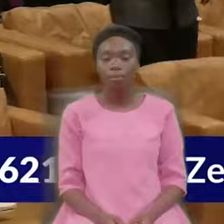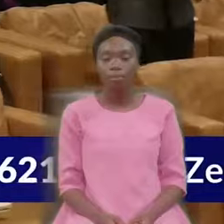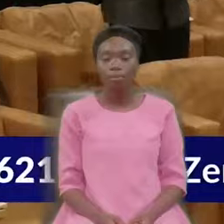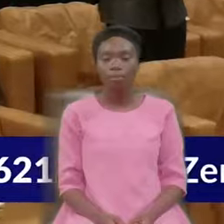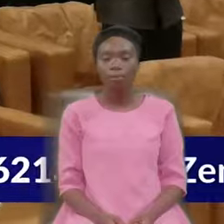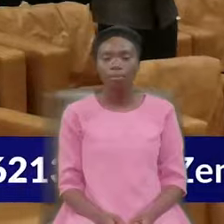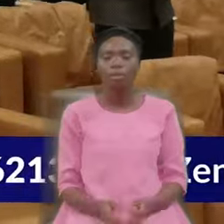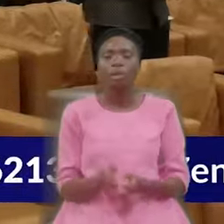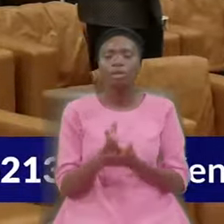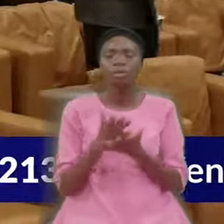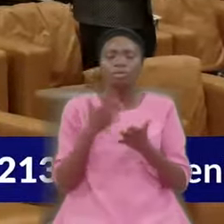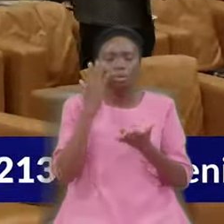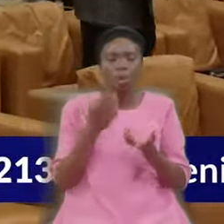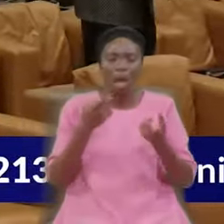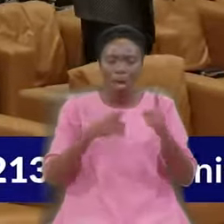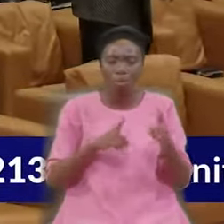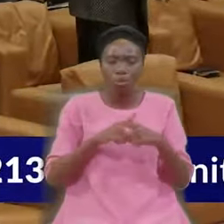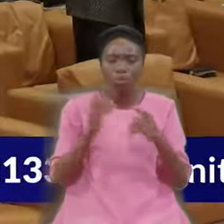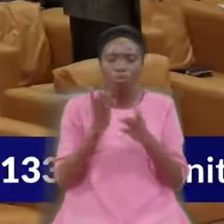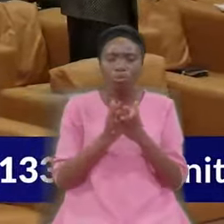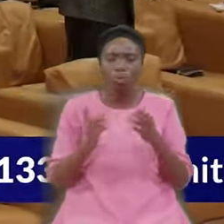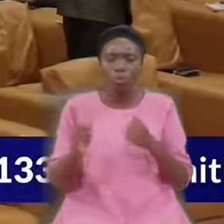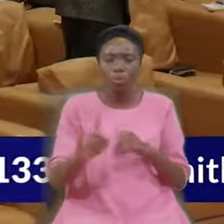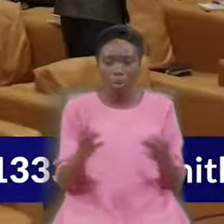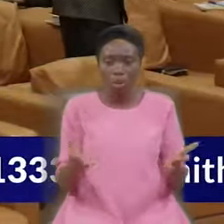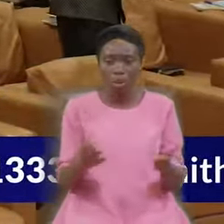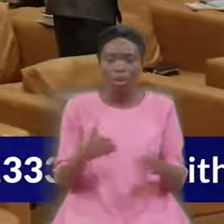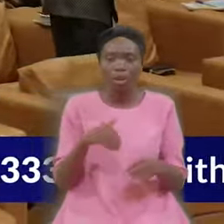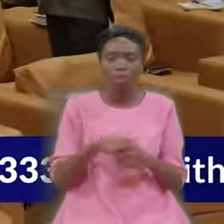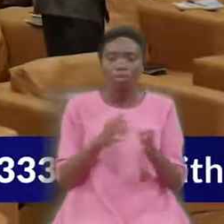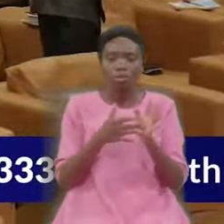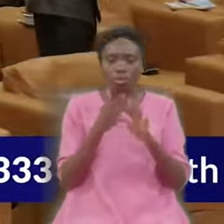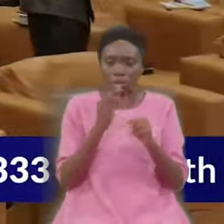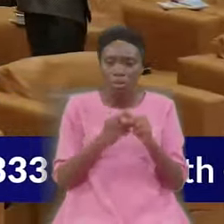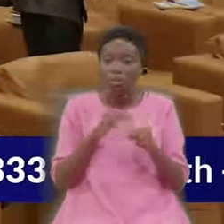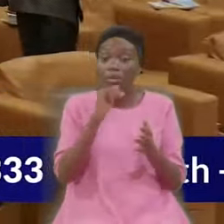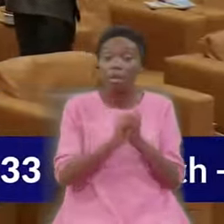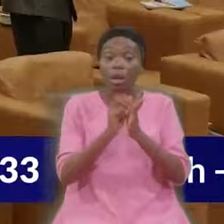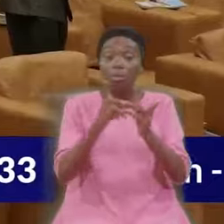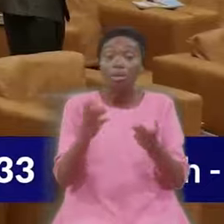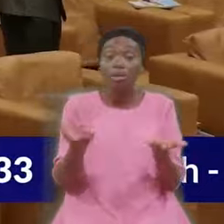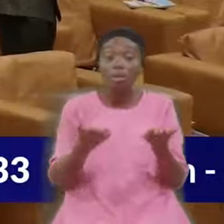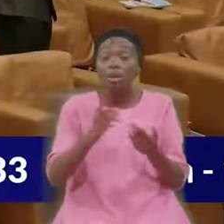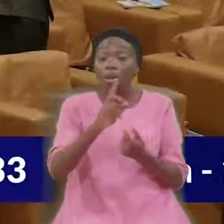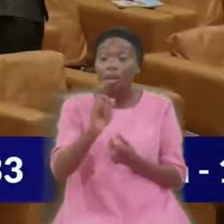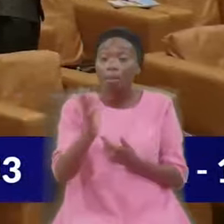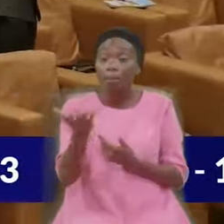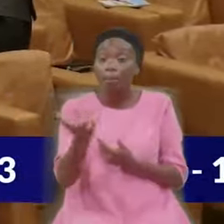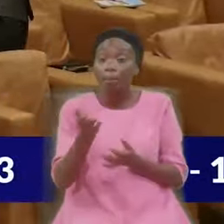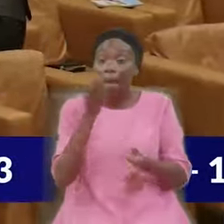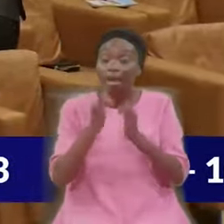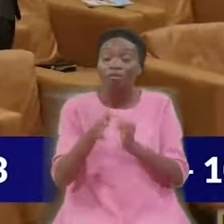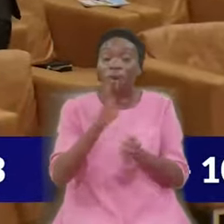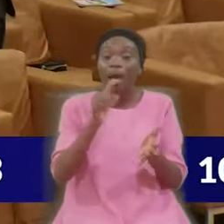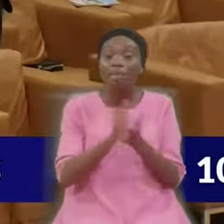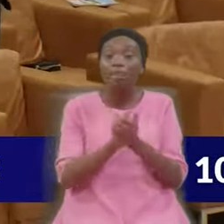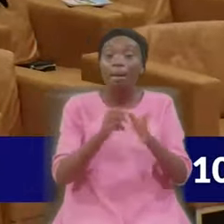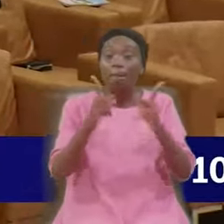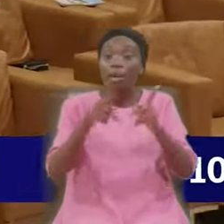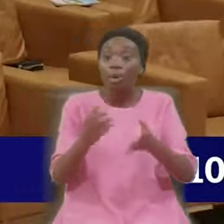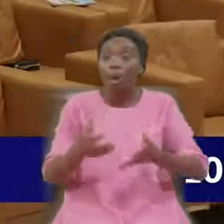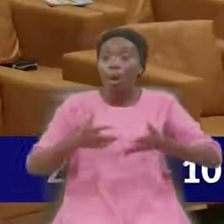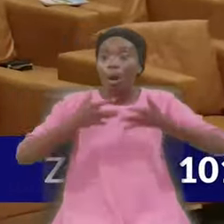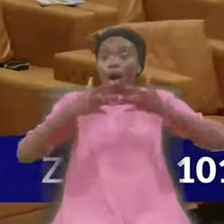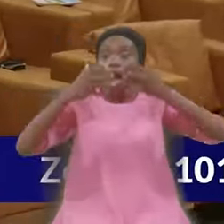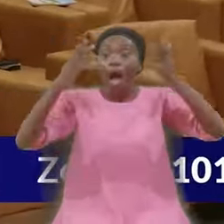Something will happen to somebody tonight. Is the person in church today? If you are the person, can you shout a loud,